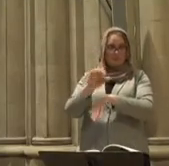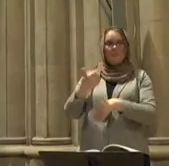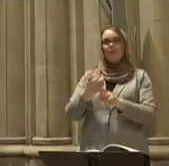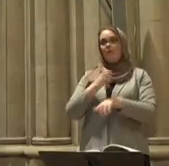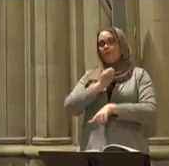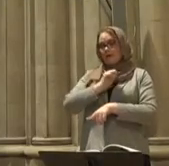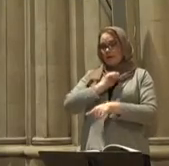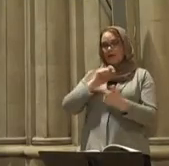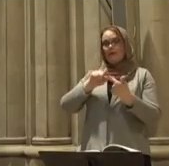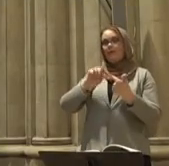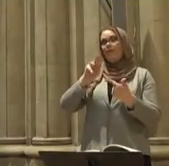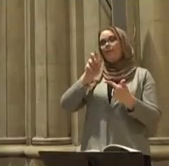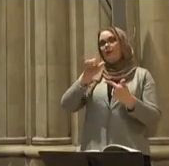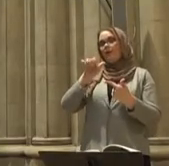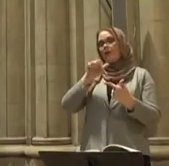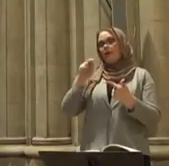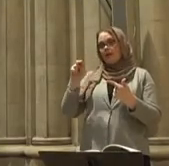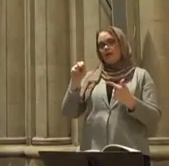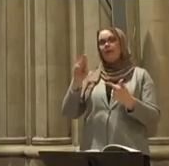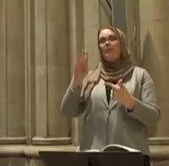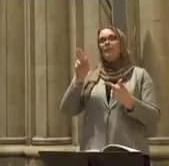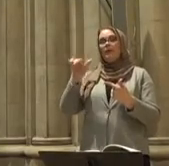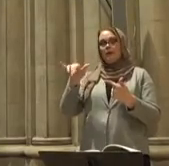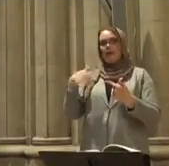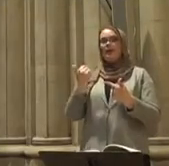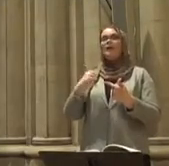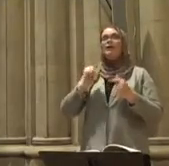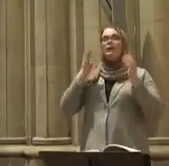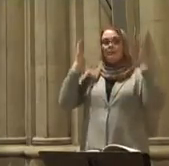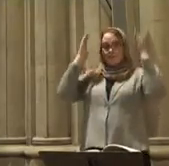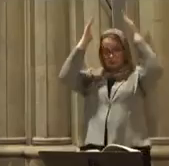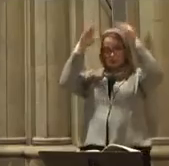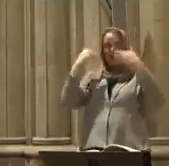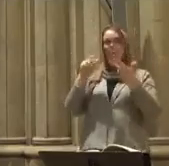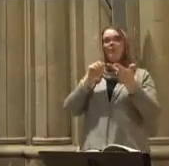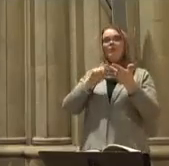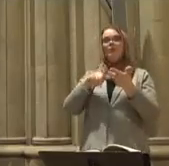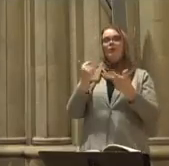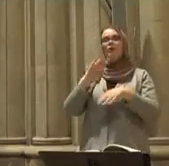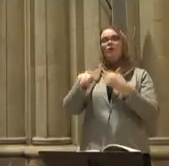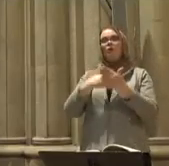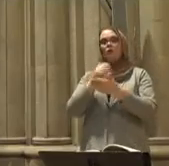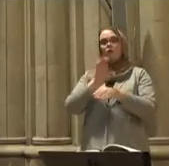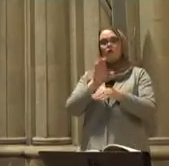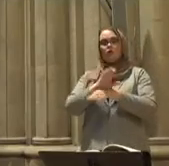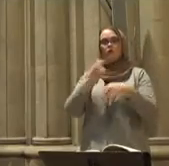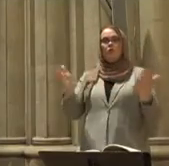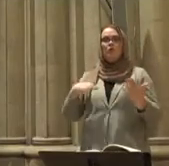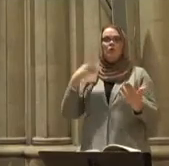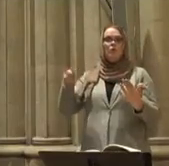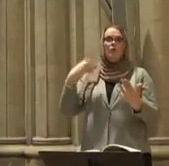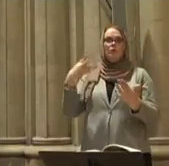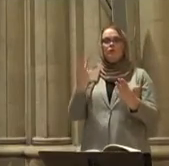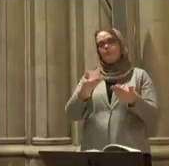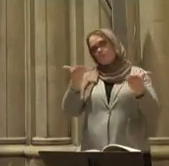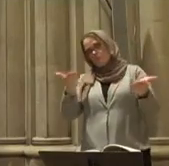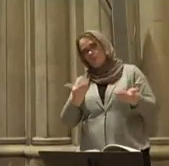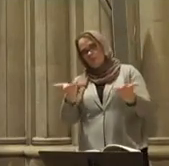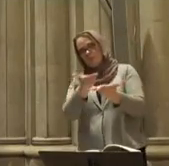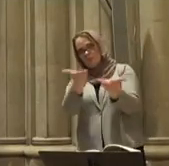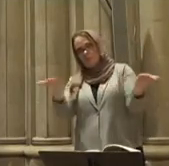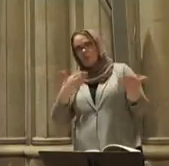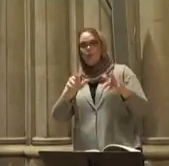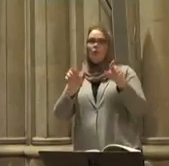of the Diocese of Washington, and all of my colleagues here, we're so glad that you've joined us today. And a special welcome to all of you who join